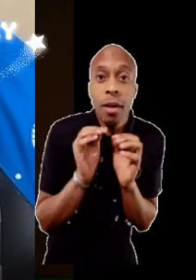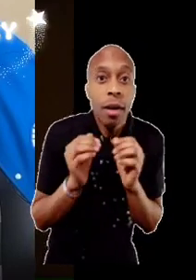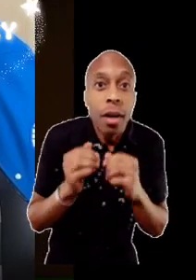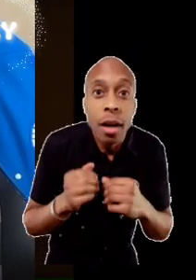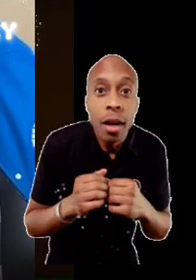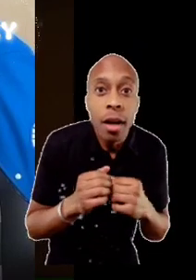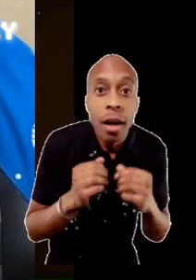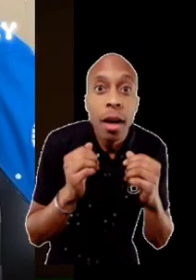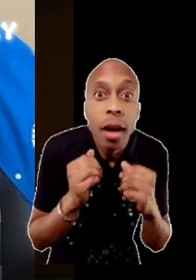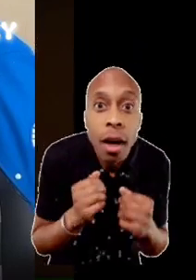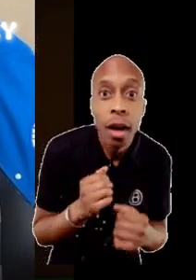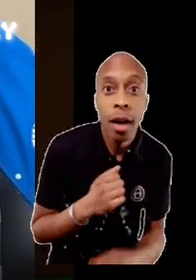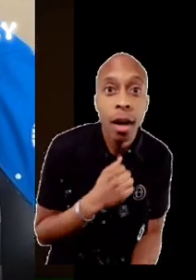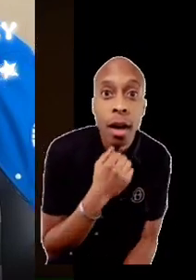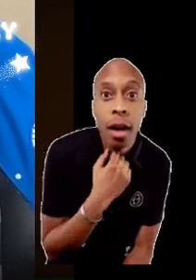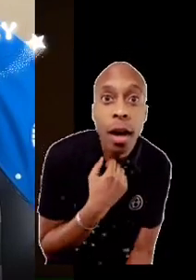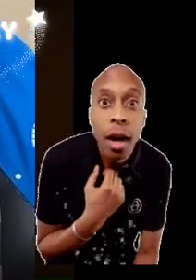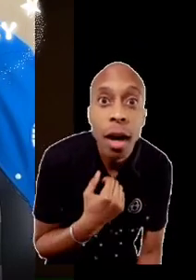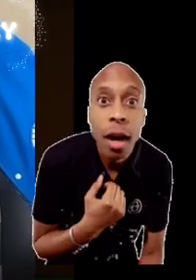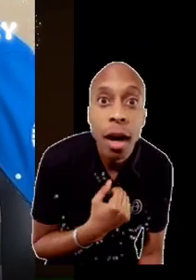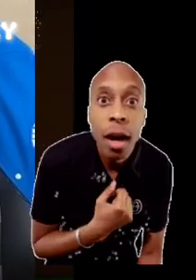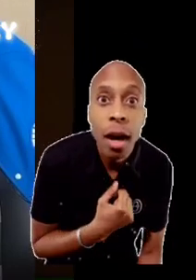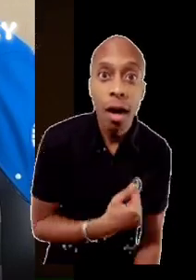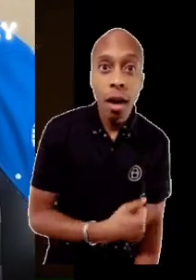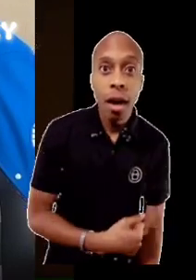Some of them, when you look upon them,